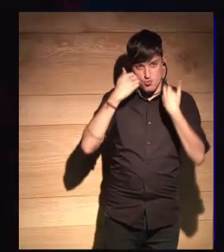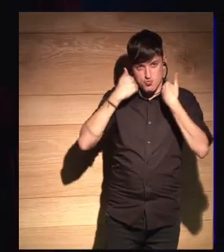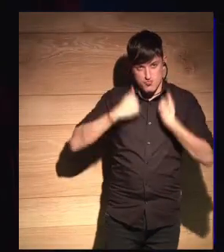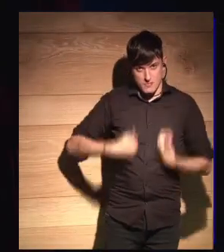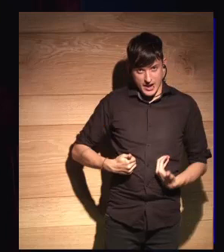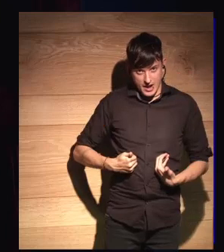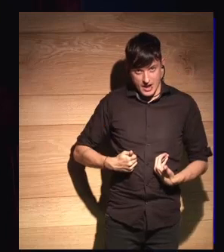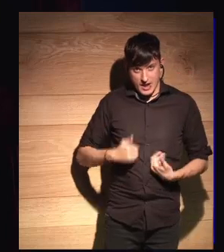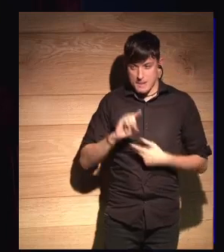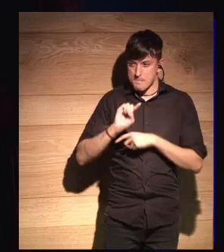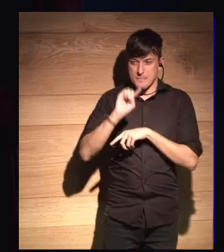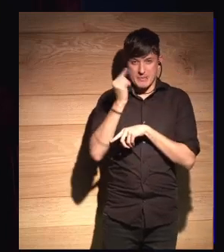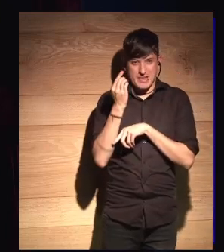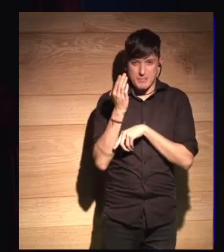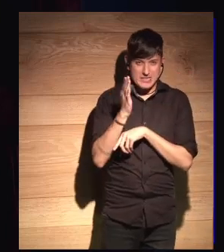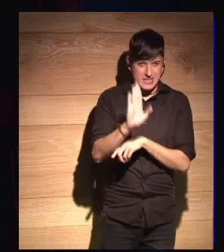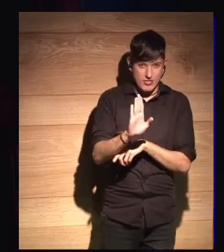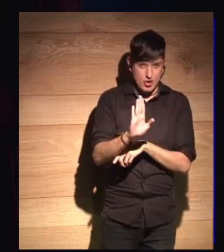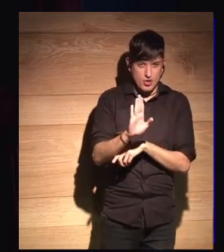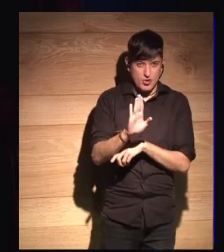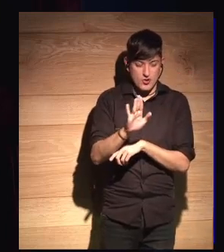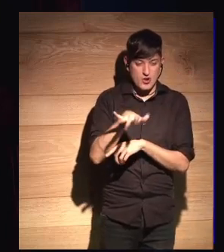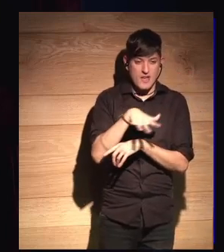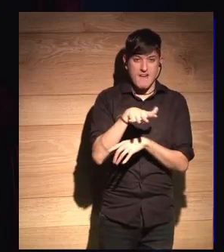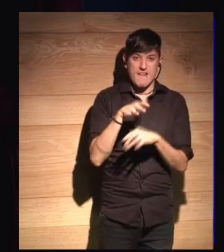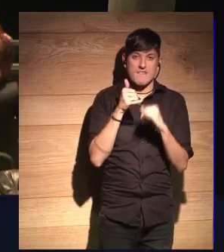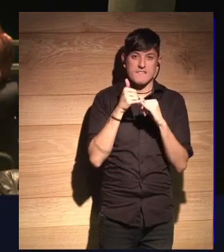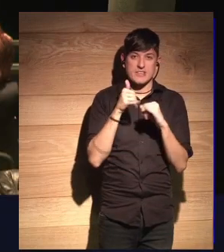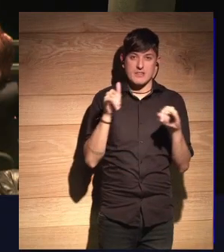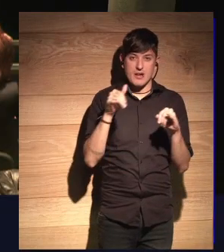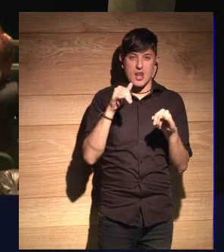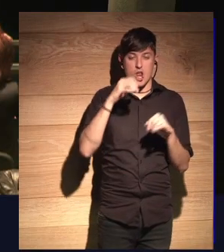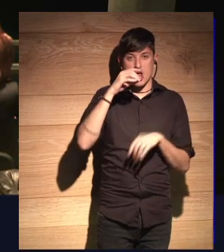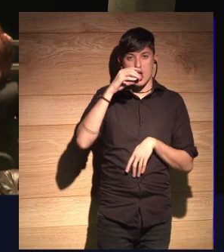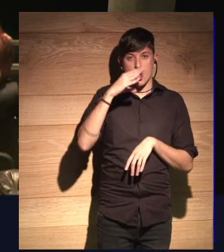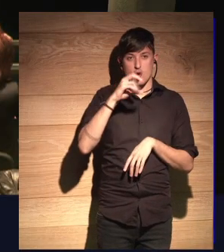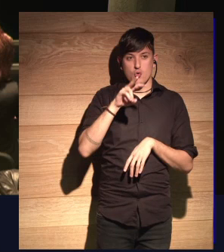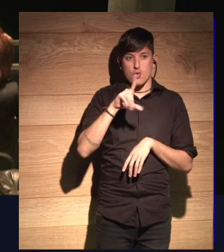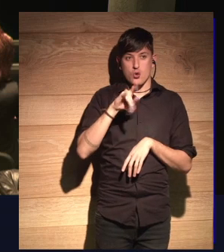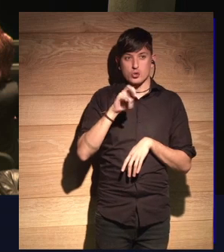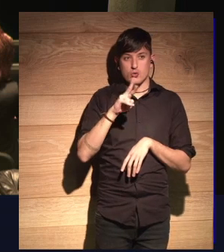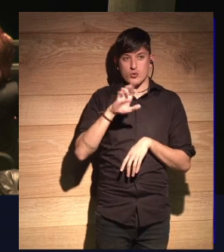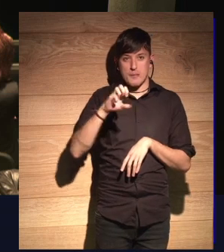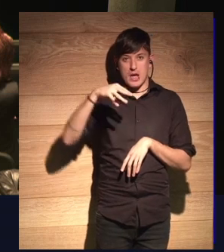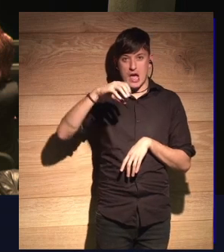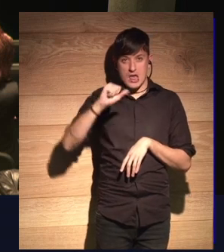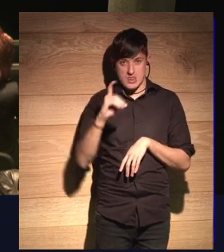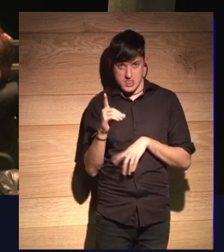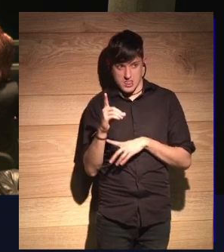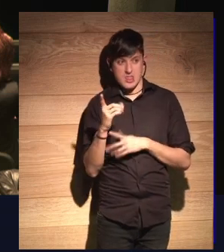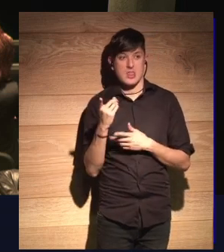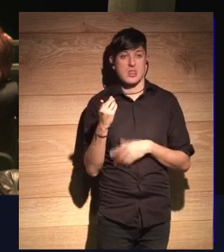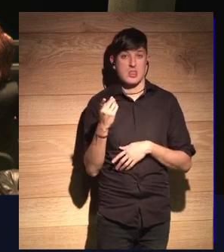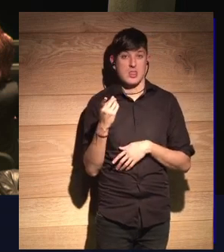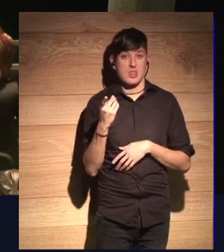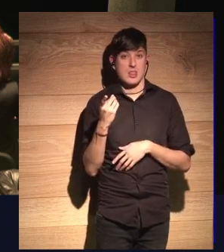of it at the Culture Mart Festival, which is part of the Artist in Residency program. And it was the usual nightmare